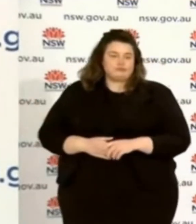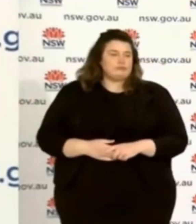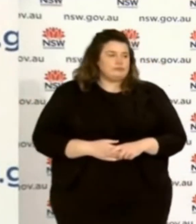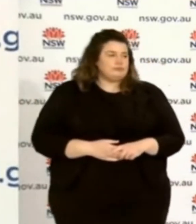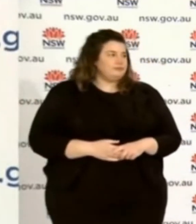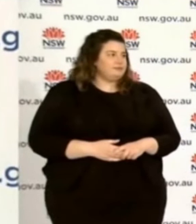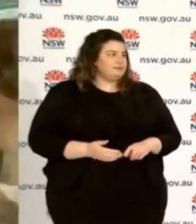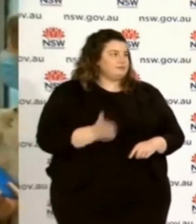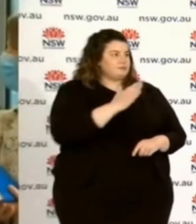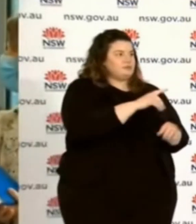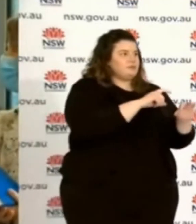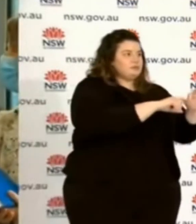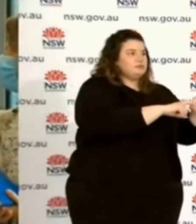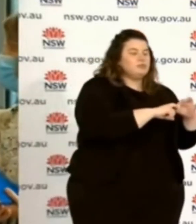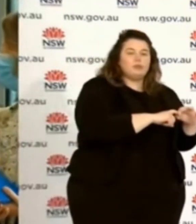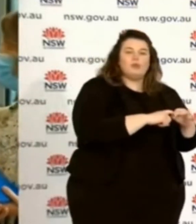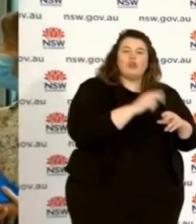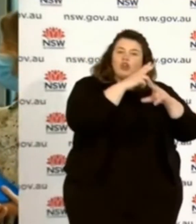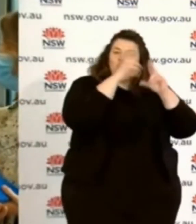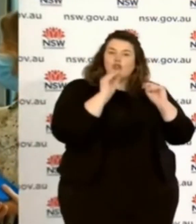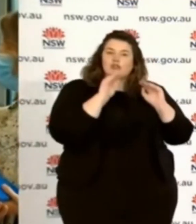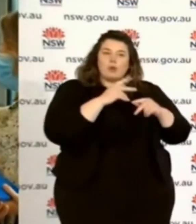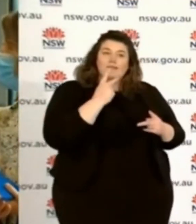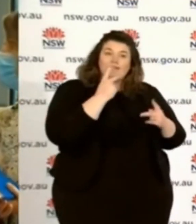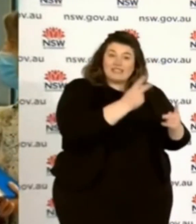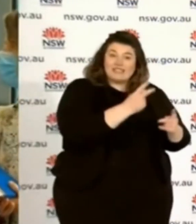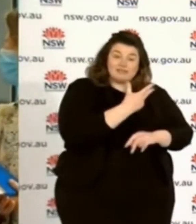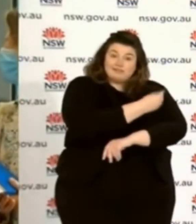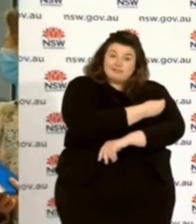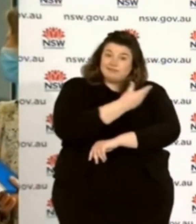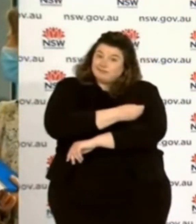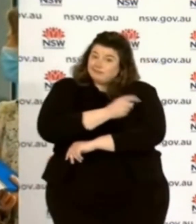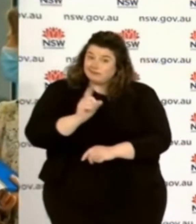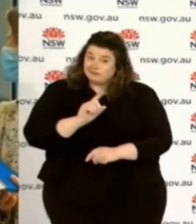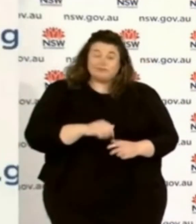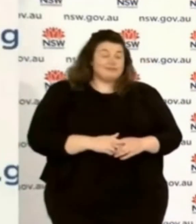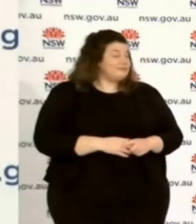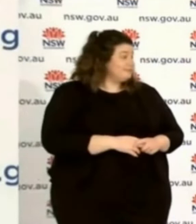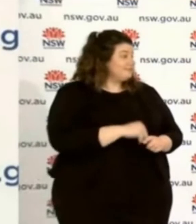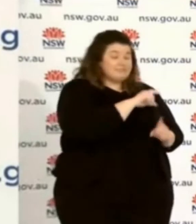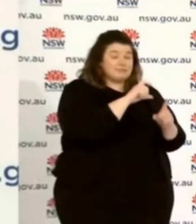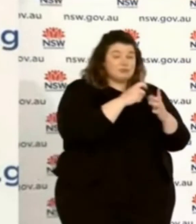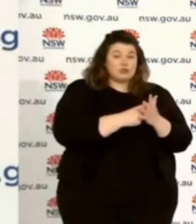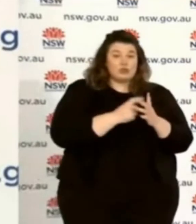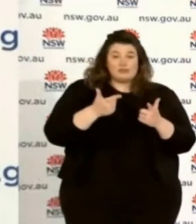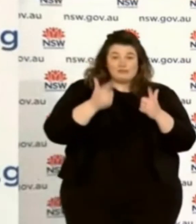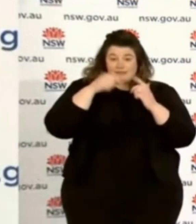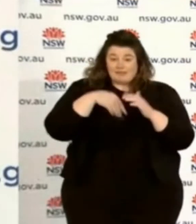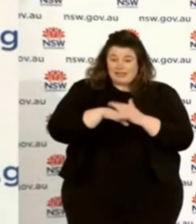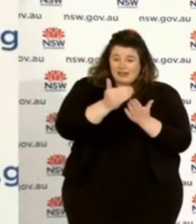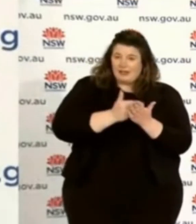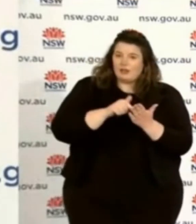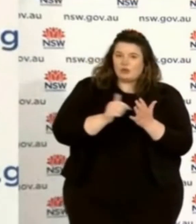go around to everyone, yeah. Aged care visits for people who have both vaccinations, is that on the card? Yeah, Health has recommended, and it should be in the documents,